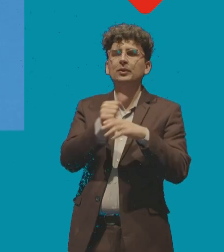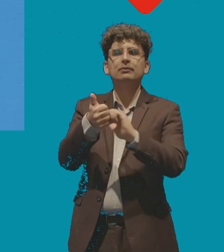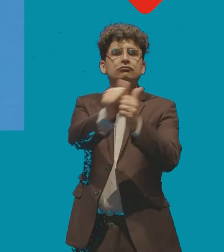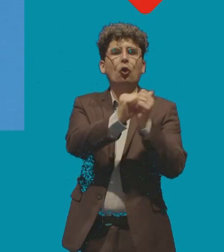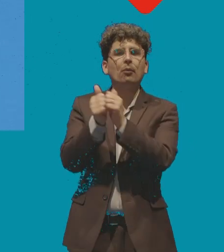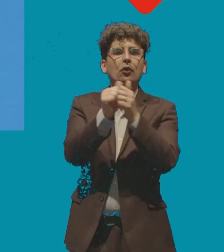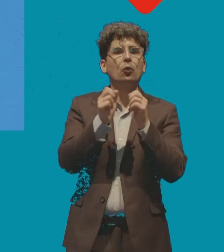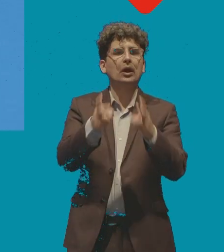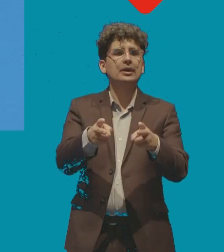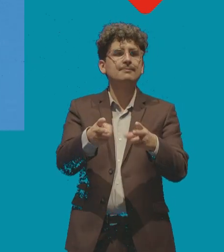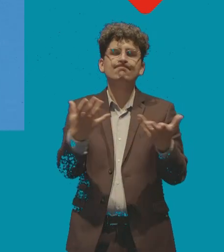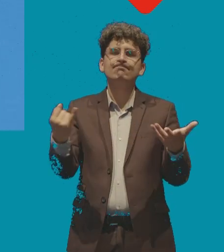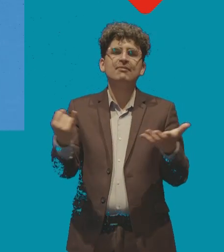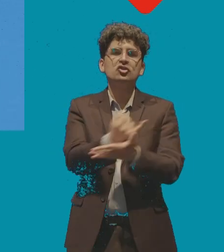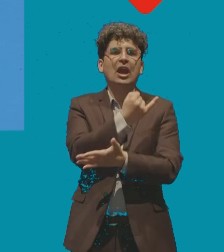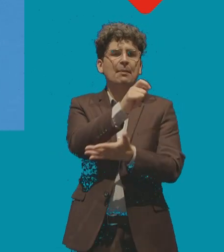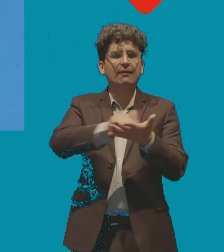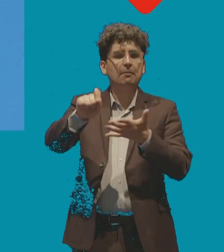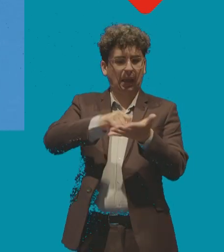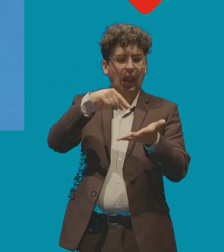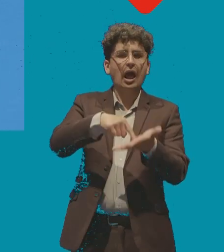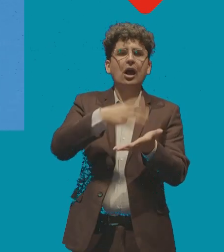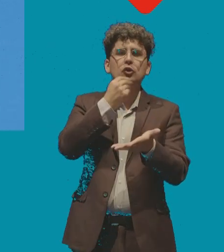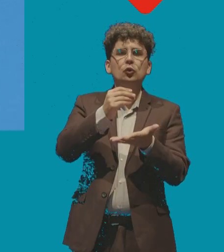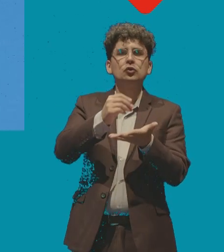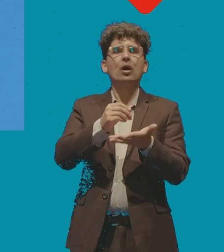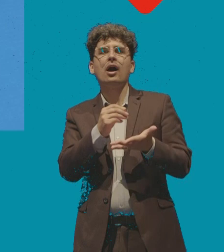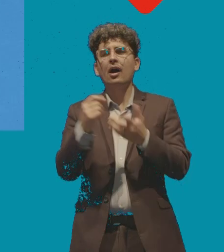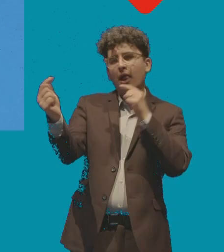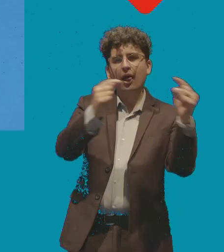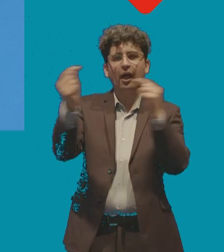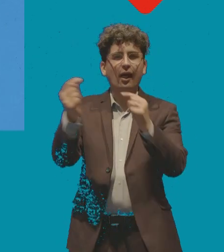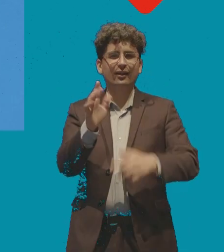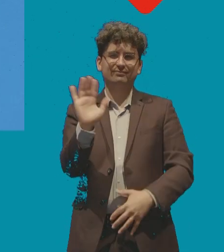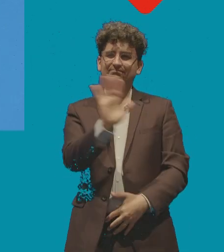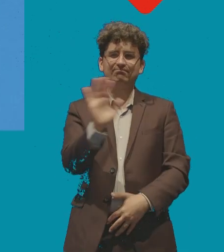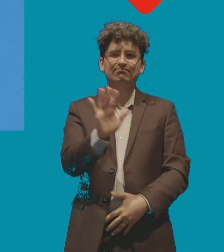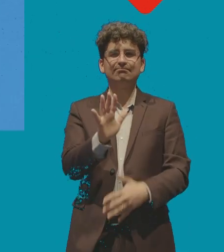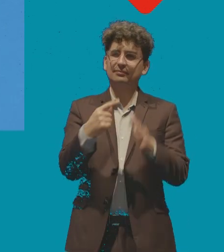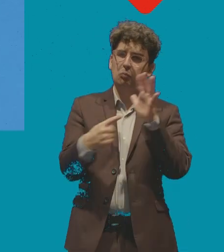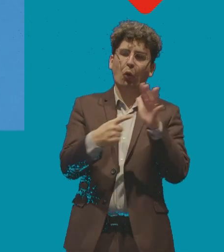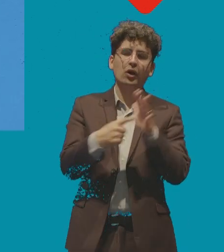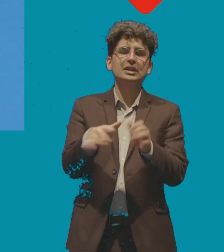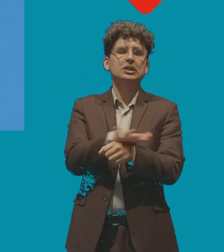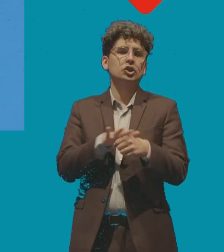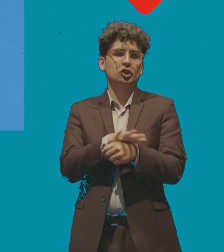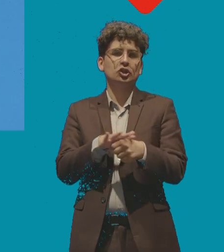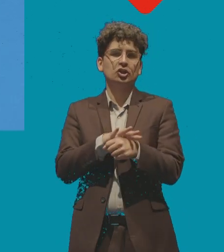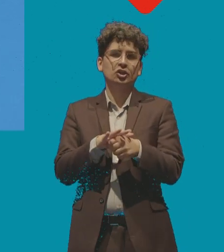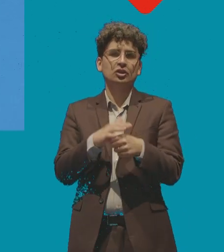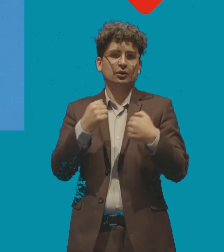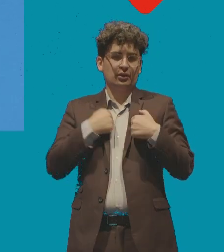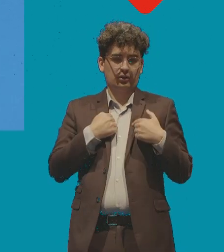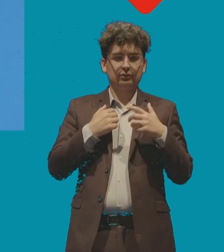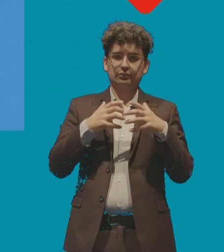would be a shame if the ballot result was used to score points. There's simply too much at stake for that. Although the kettling of our